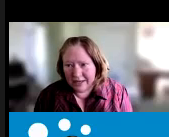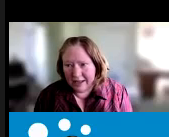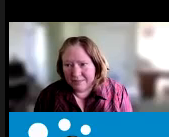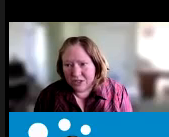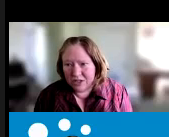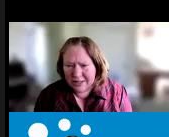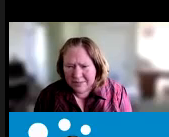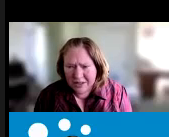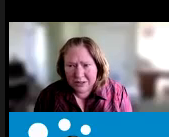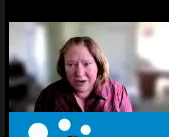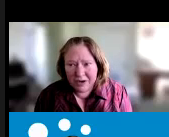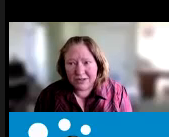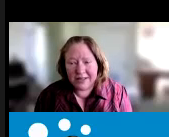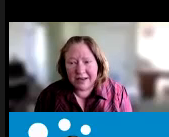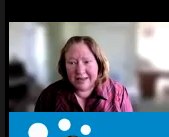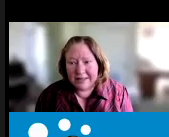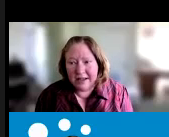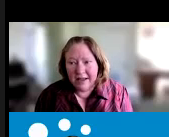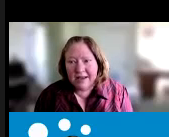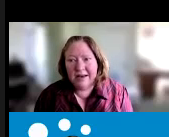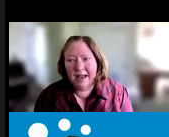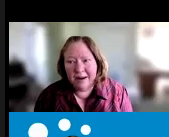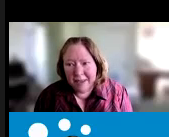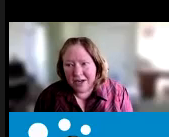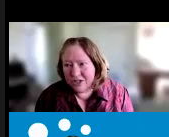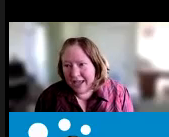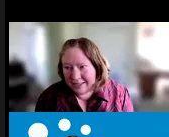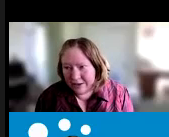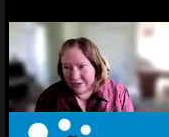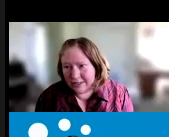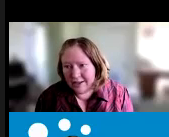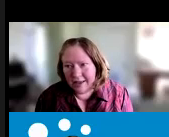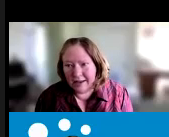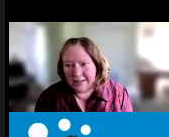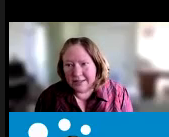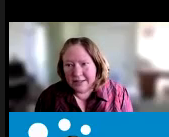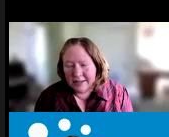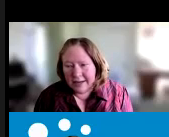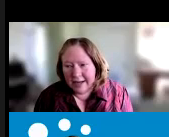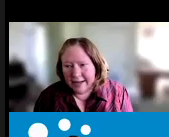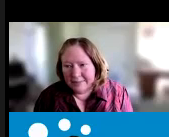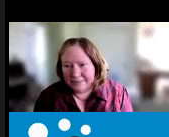district. So some of those partners that can kind of manage caseloads and